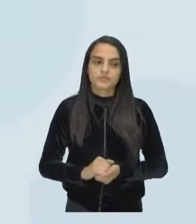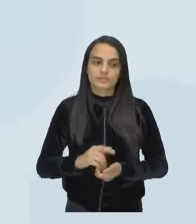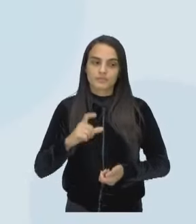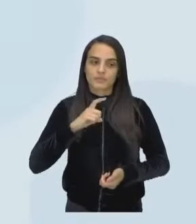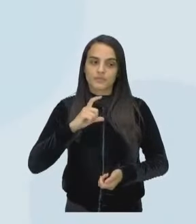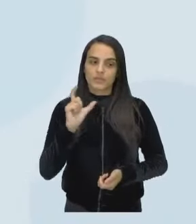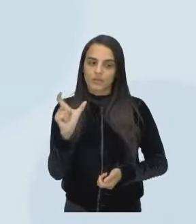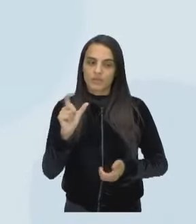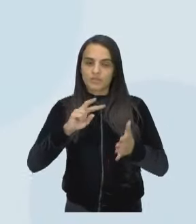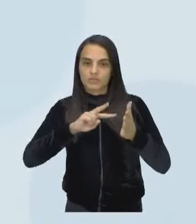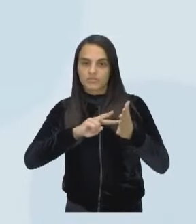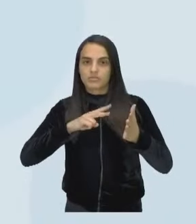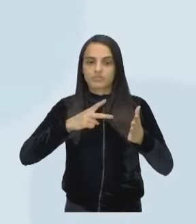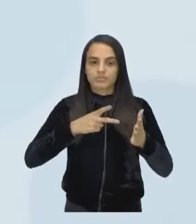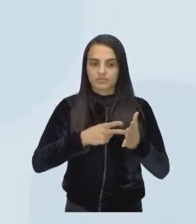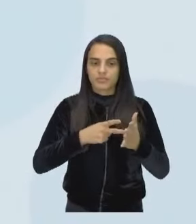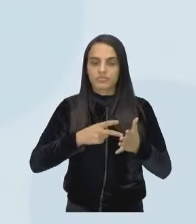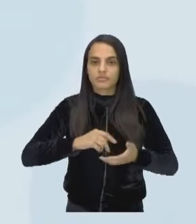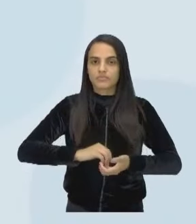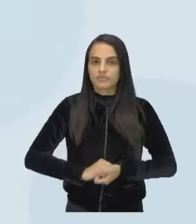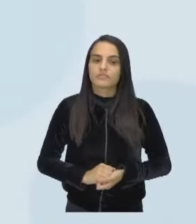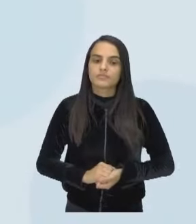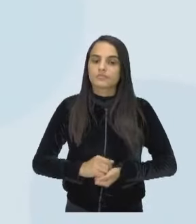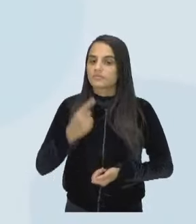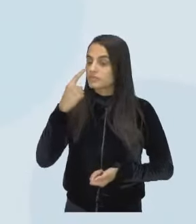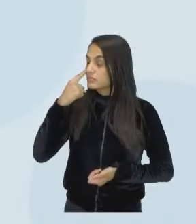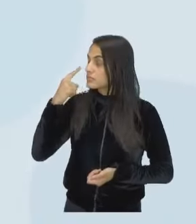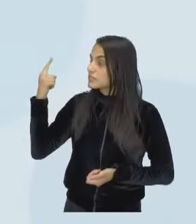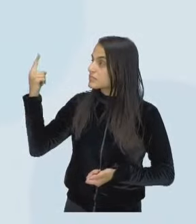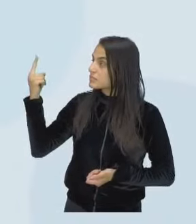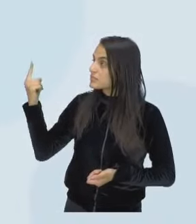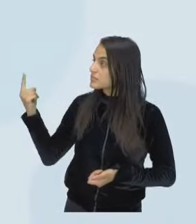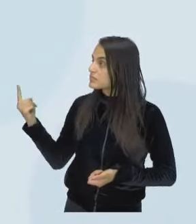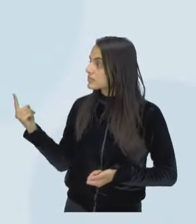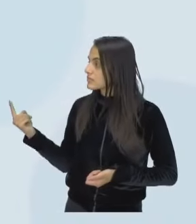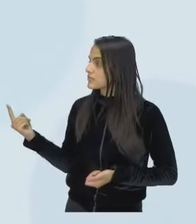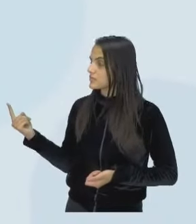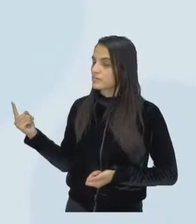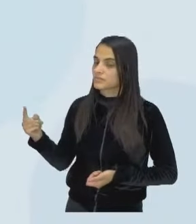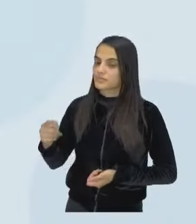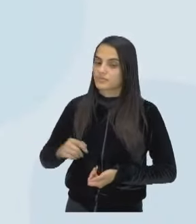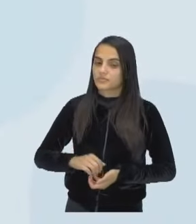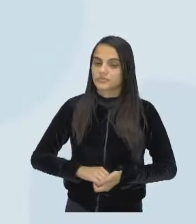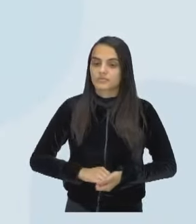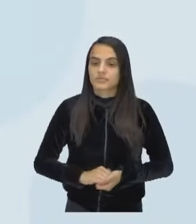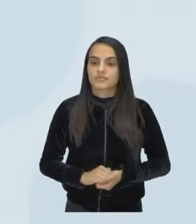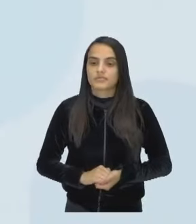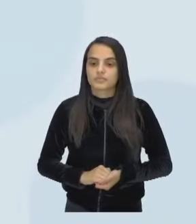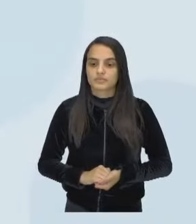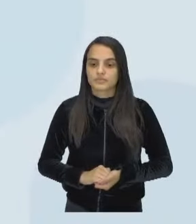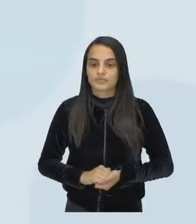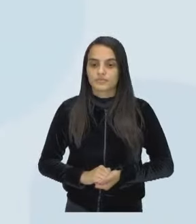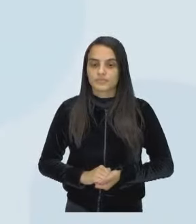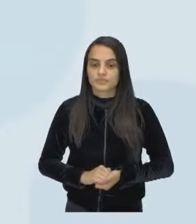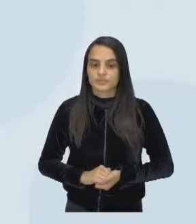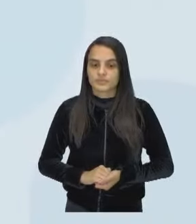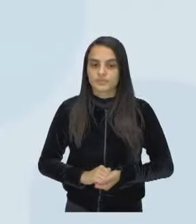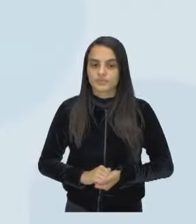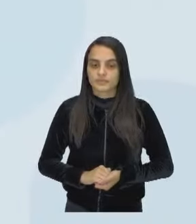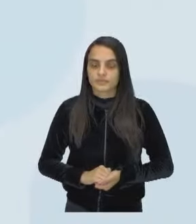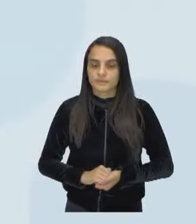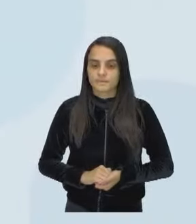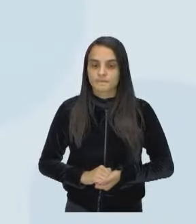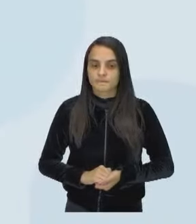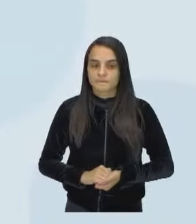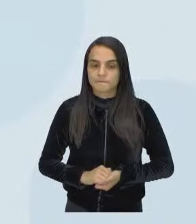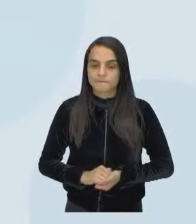definições também. Someone who possesses a house, the period of time during which someone has an important job, not shown on